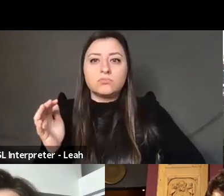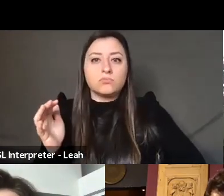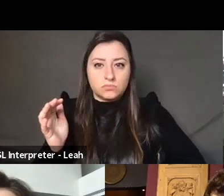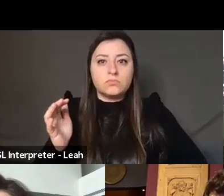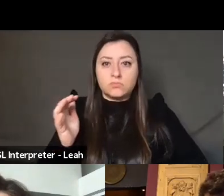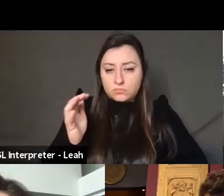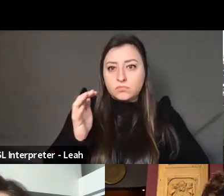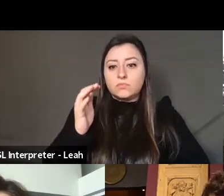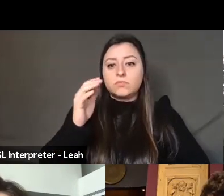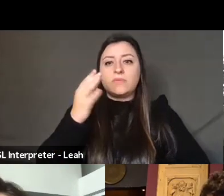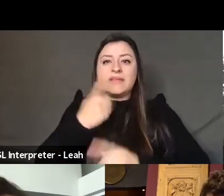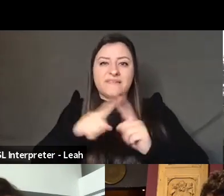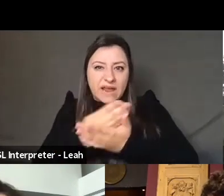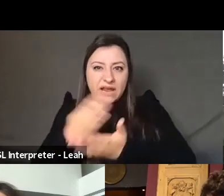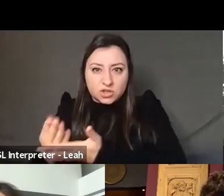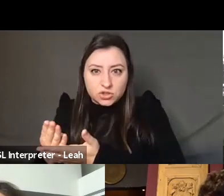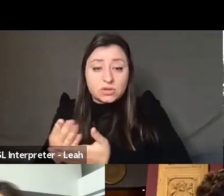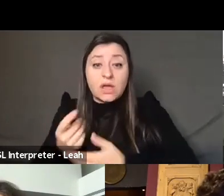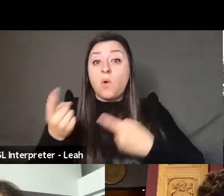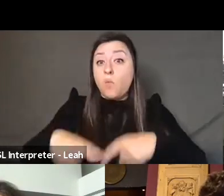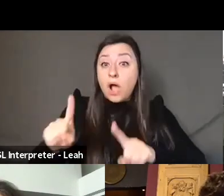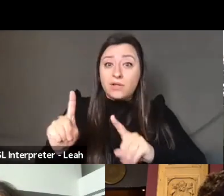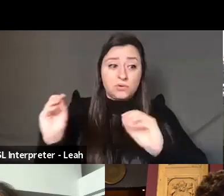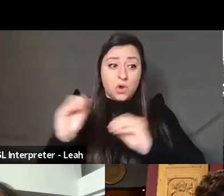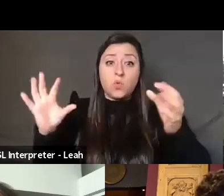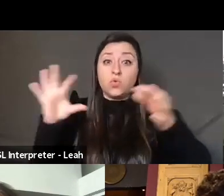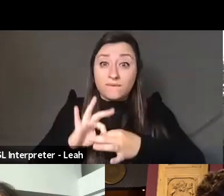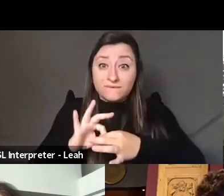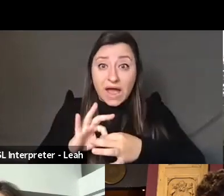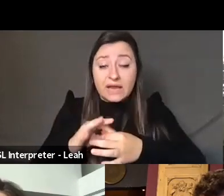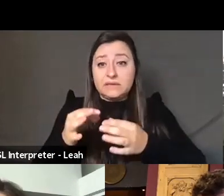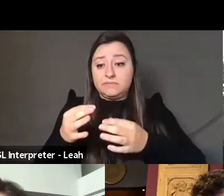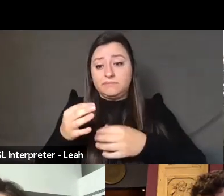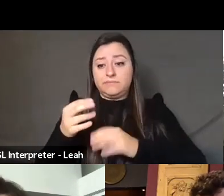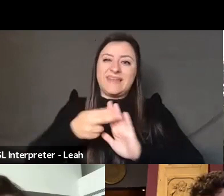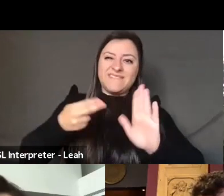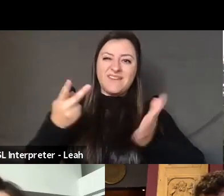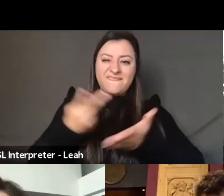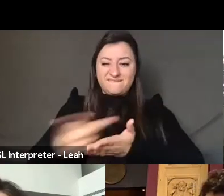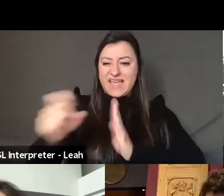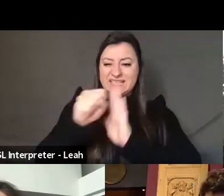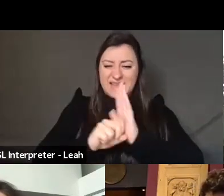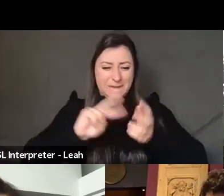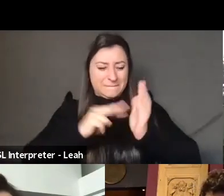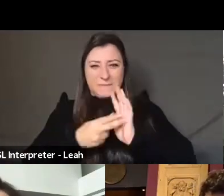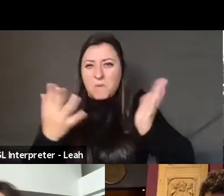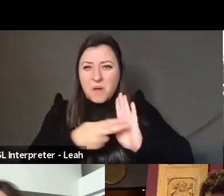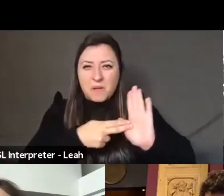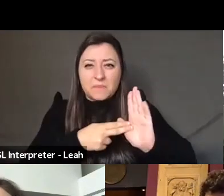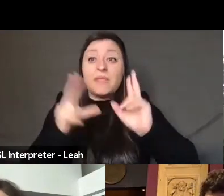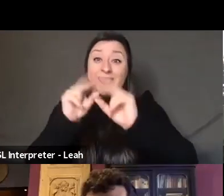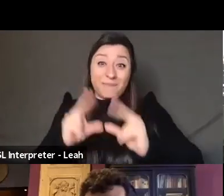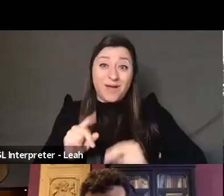different factors. And while there is no unified definition for what a failed state is as a country, Lebanon